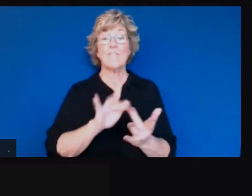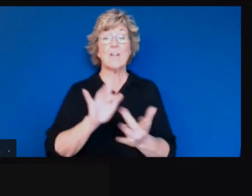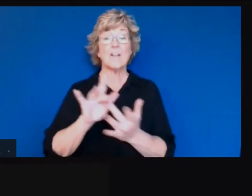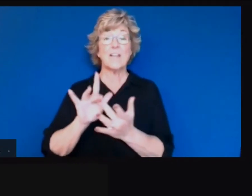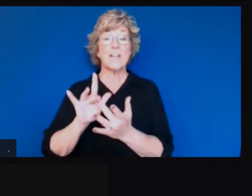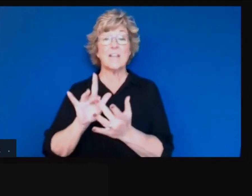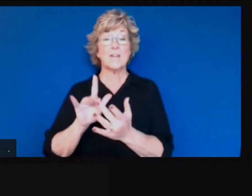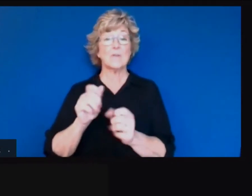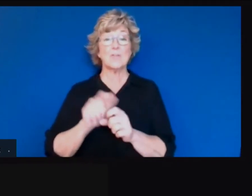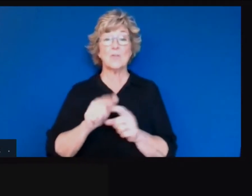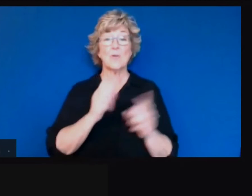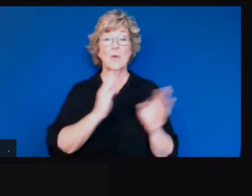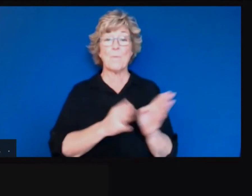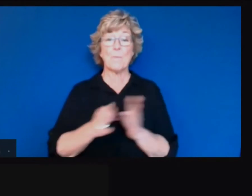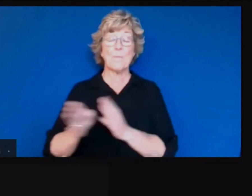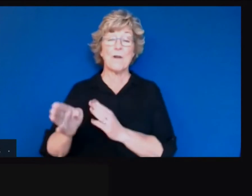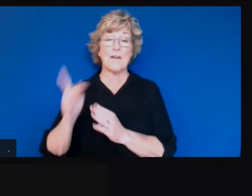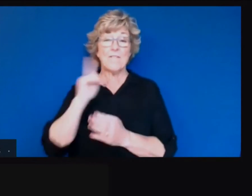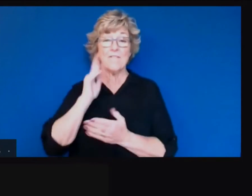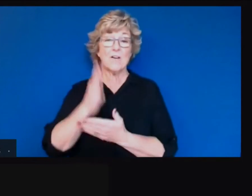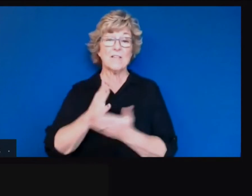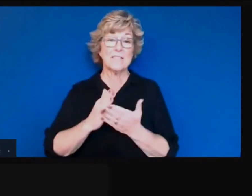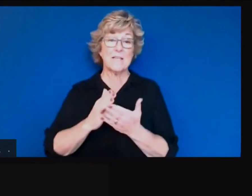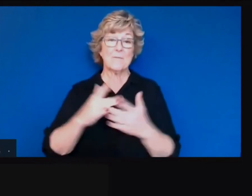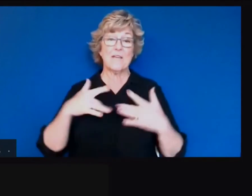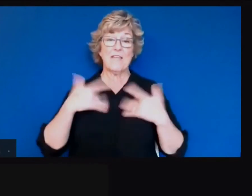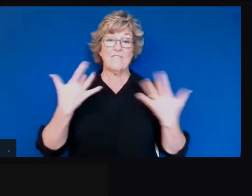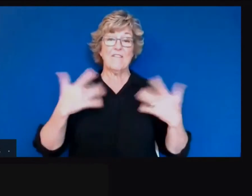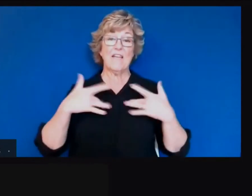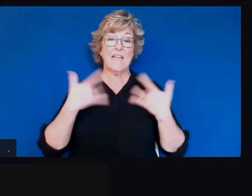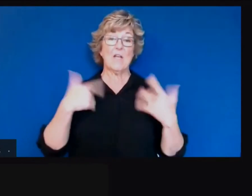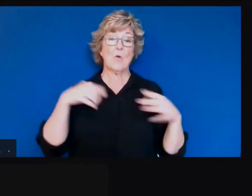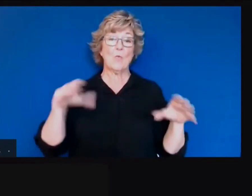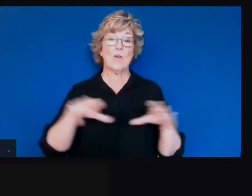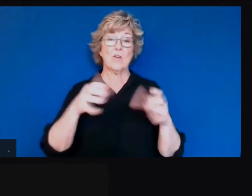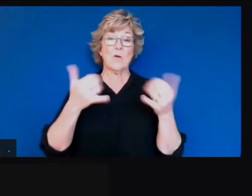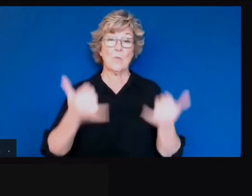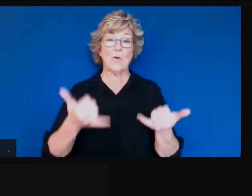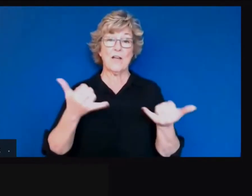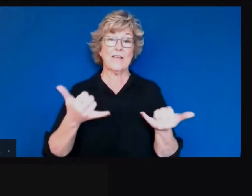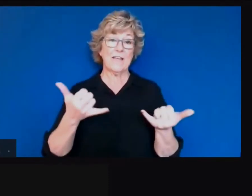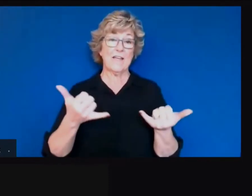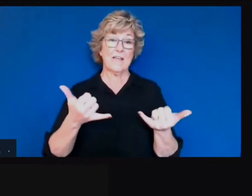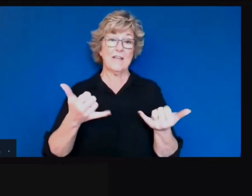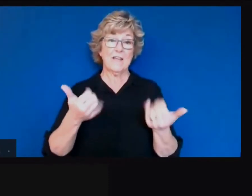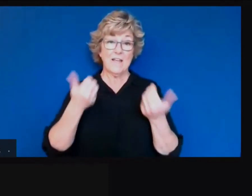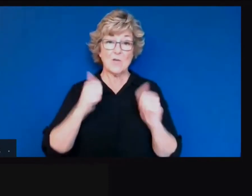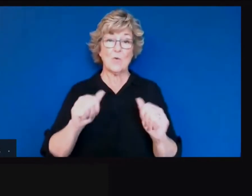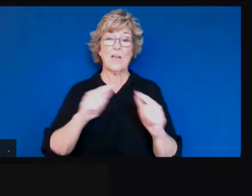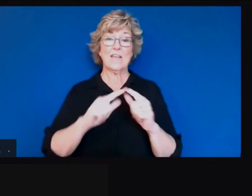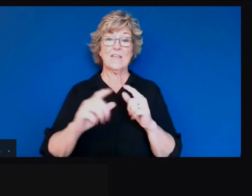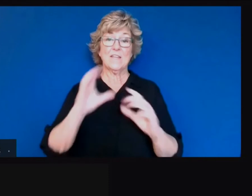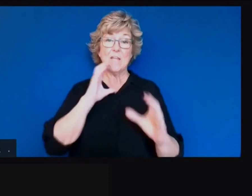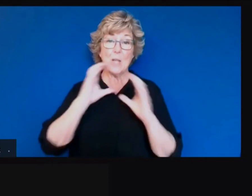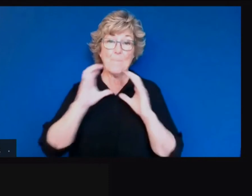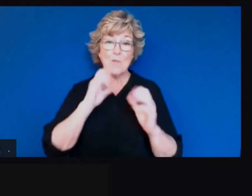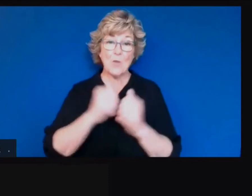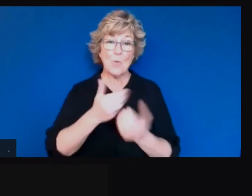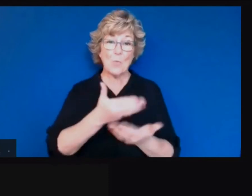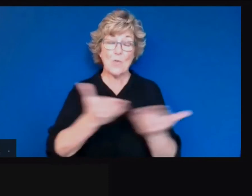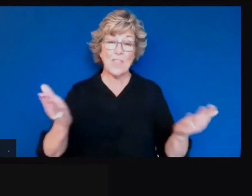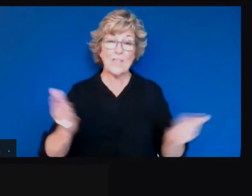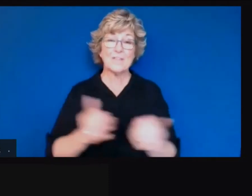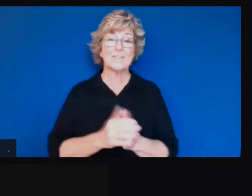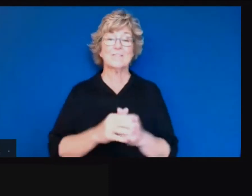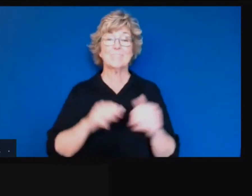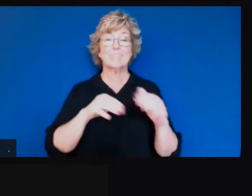in preparation for some of the events that we're doing right now in terms of just trying to communicate with you, trying to be accessible